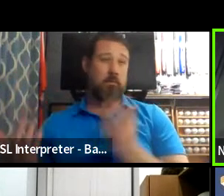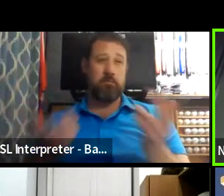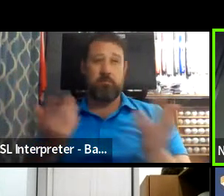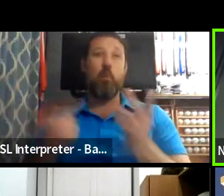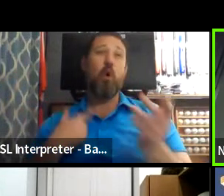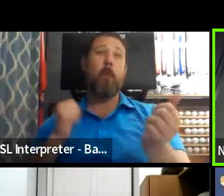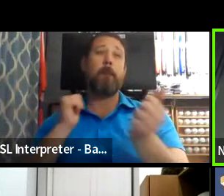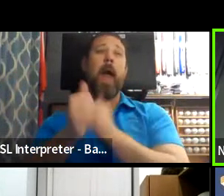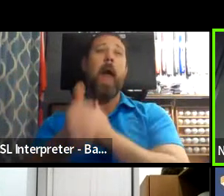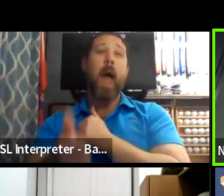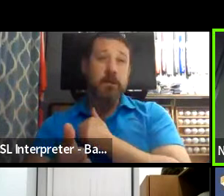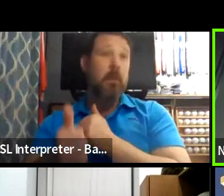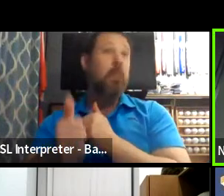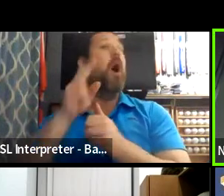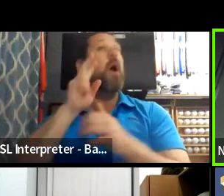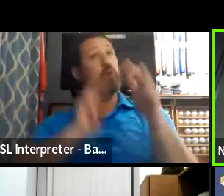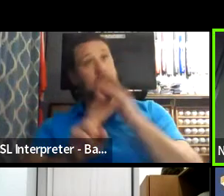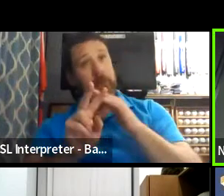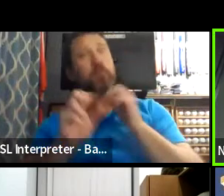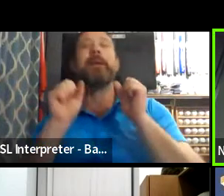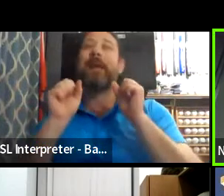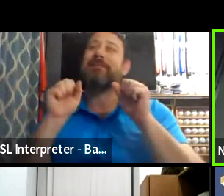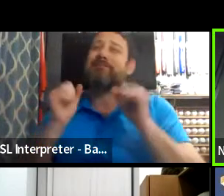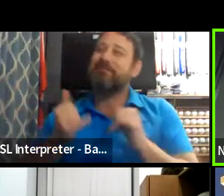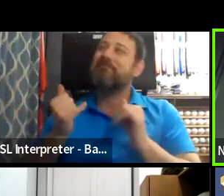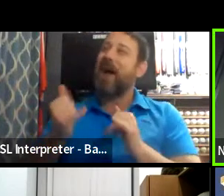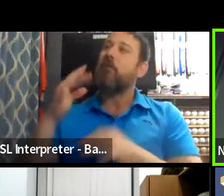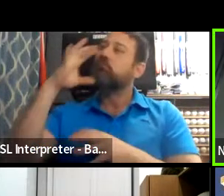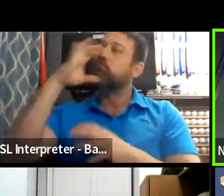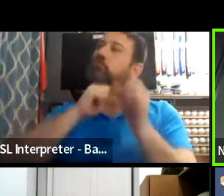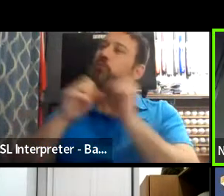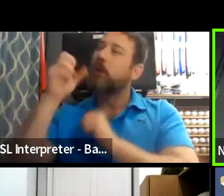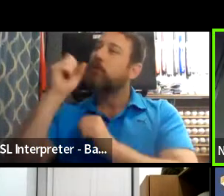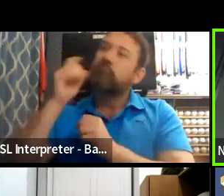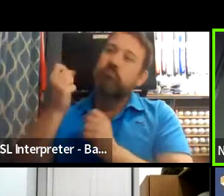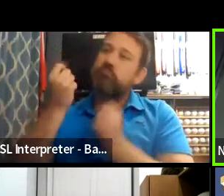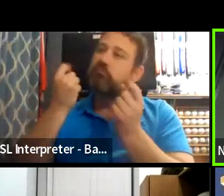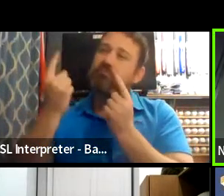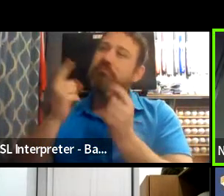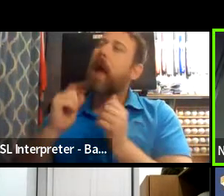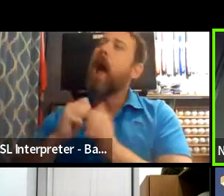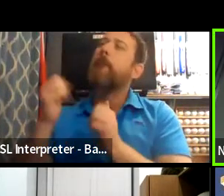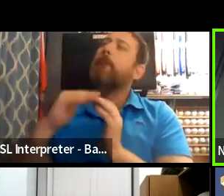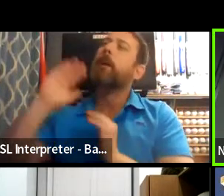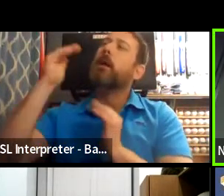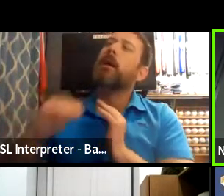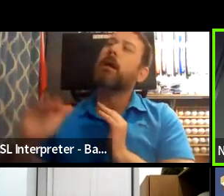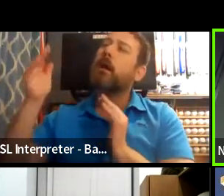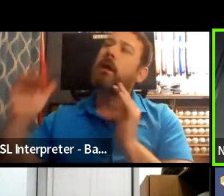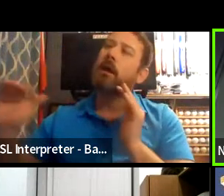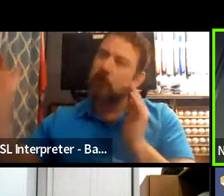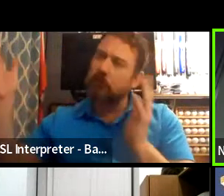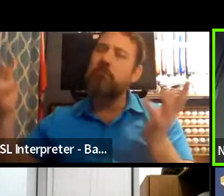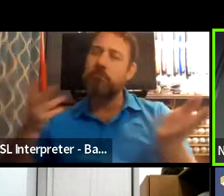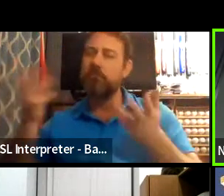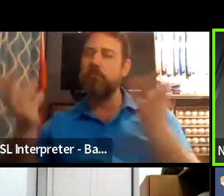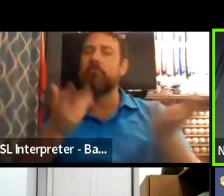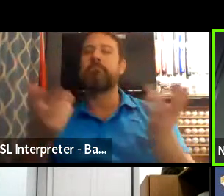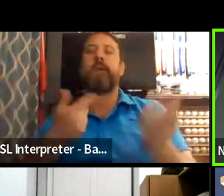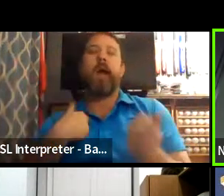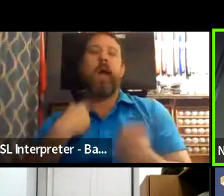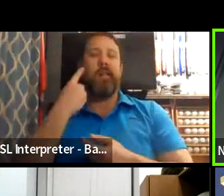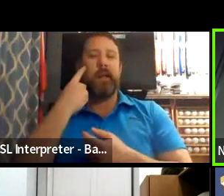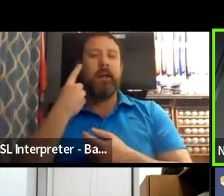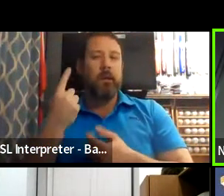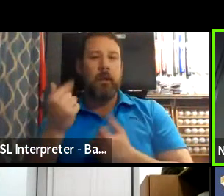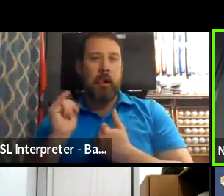the unpredictable pandemic stage. We can now predict like when or how big the waves will be. I think